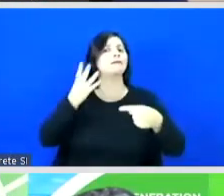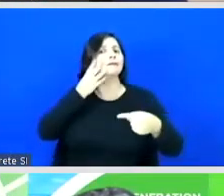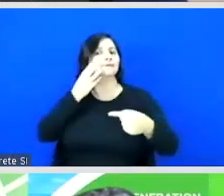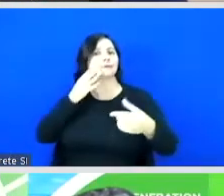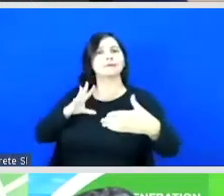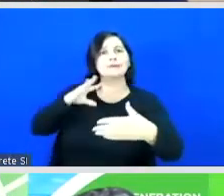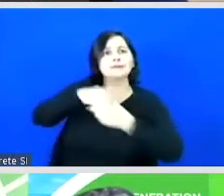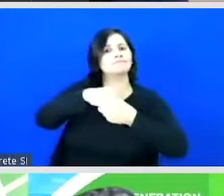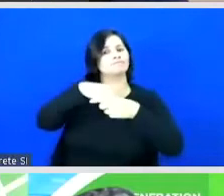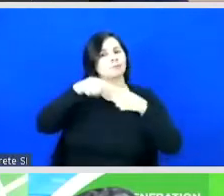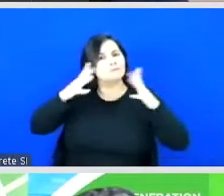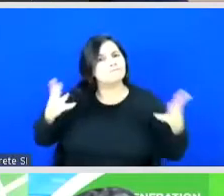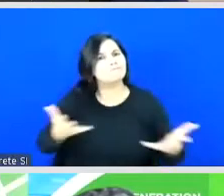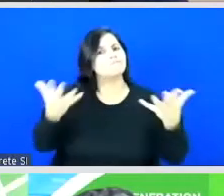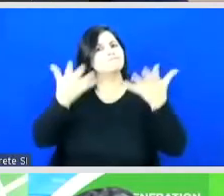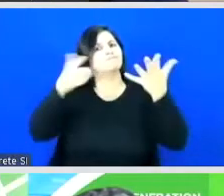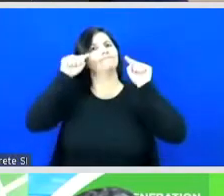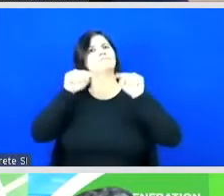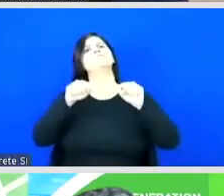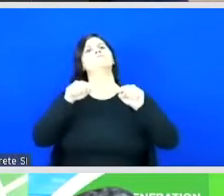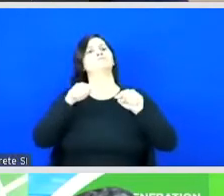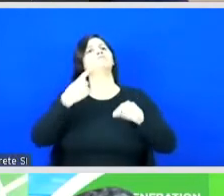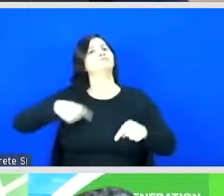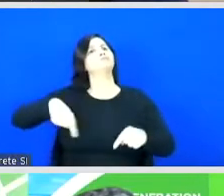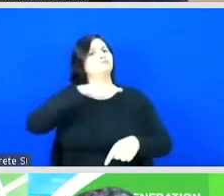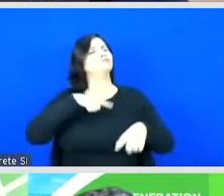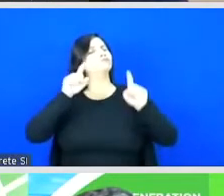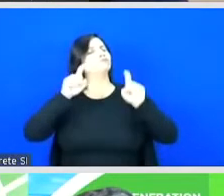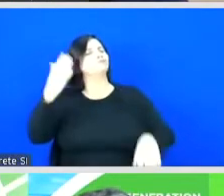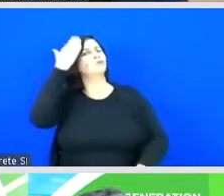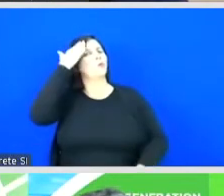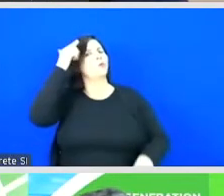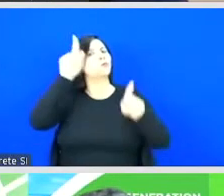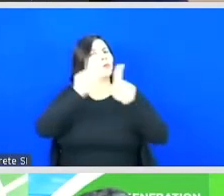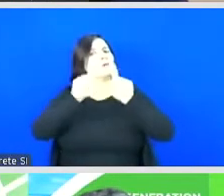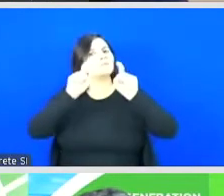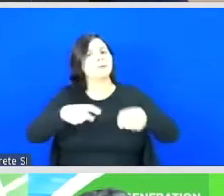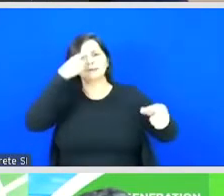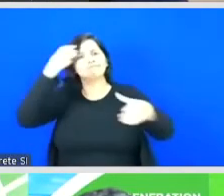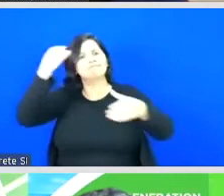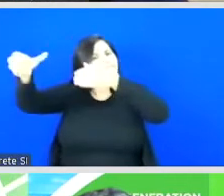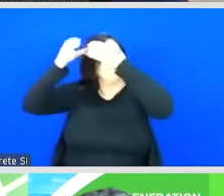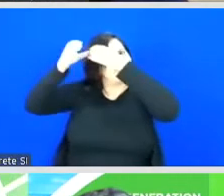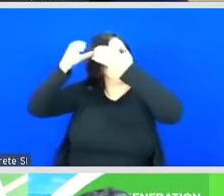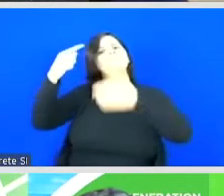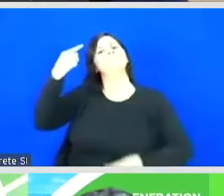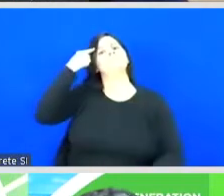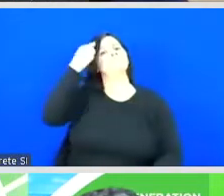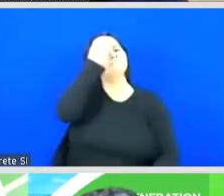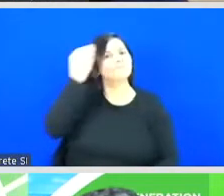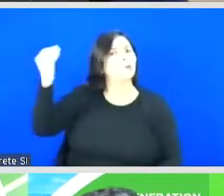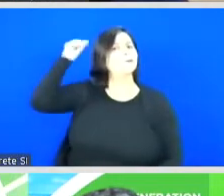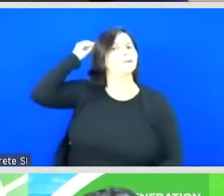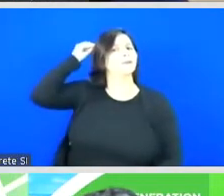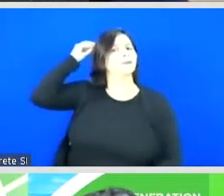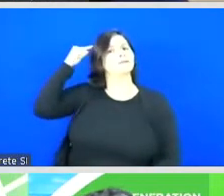and all the way to putting them at the table, be in the decision-making, and also can see the